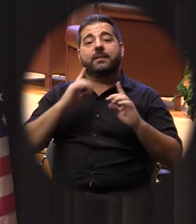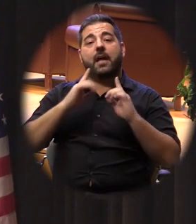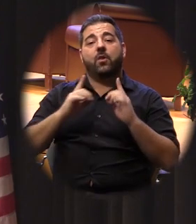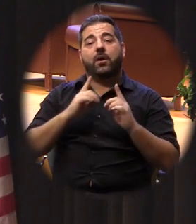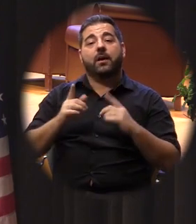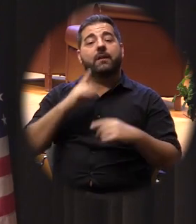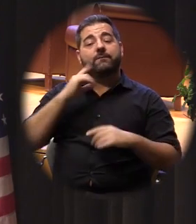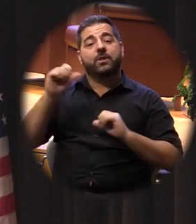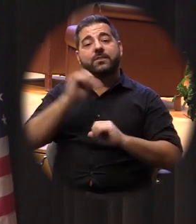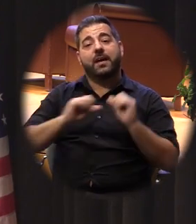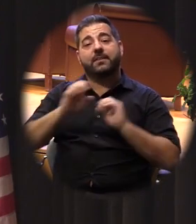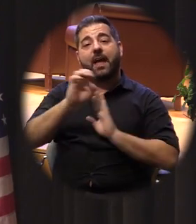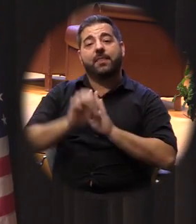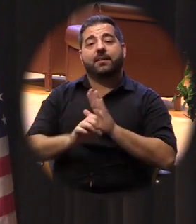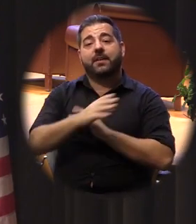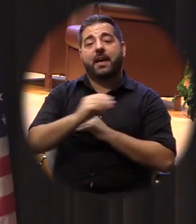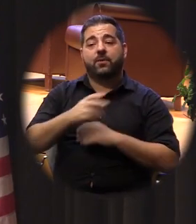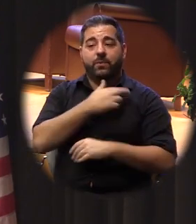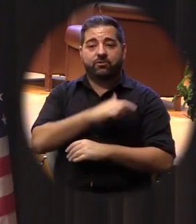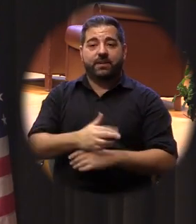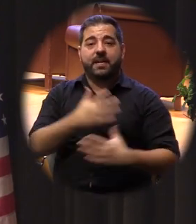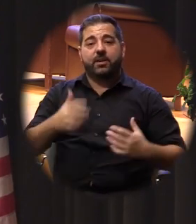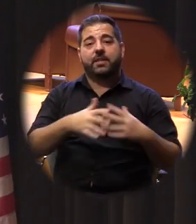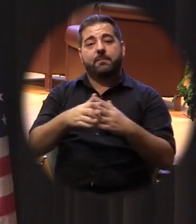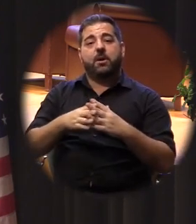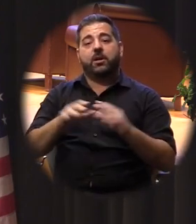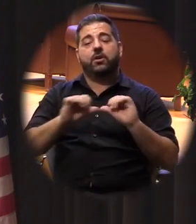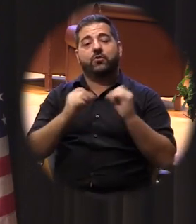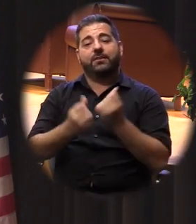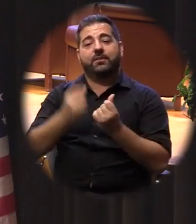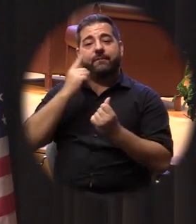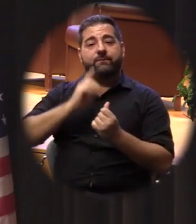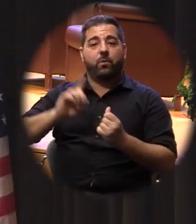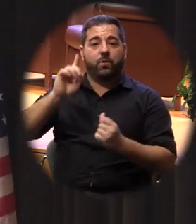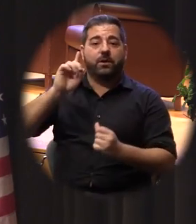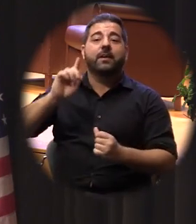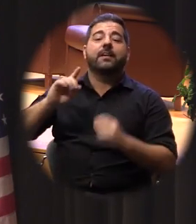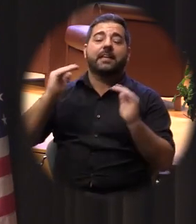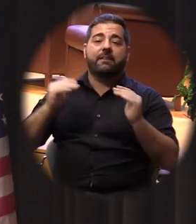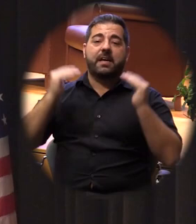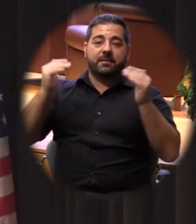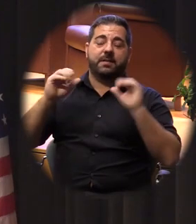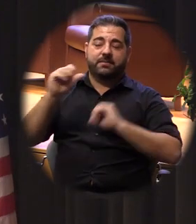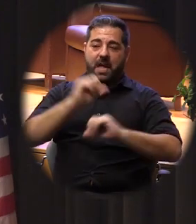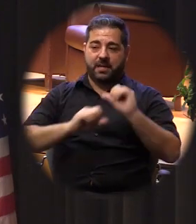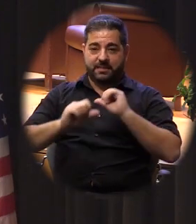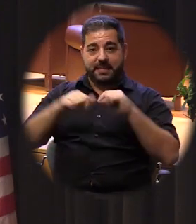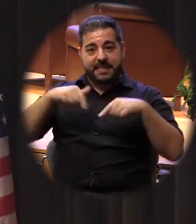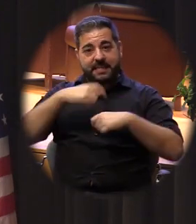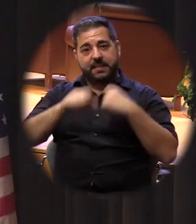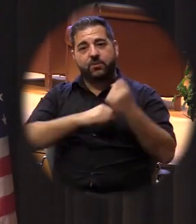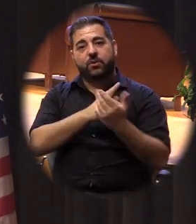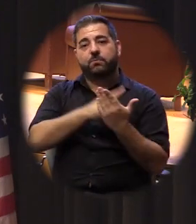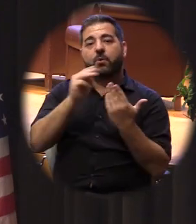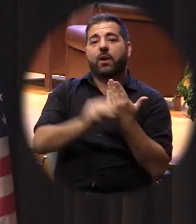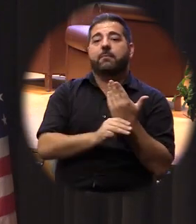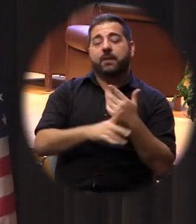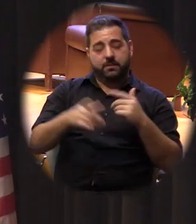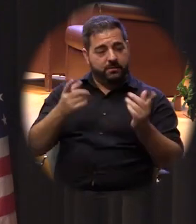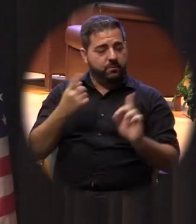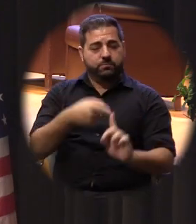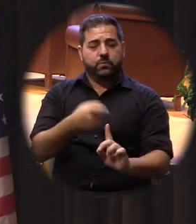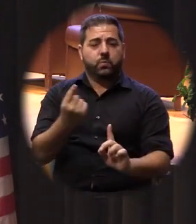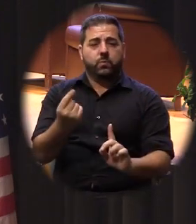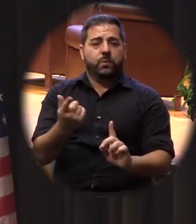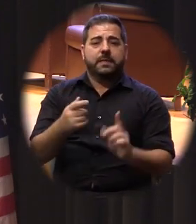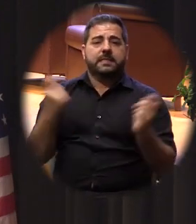on Science, Ethics, and Religion here at the American Association for the Advancement of Science. This year's program is Celebrating